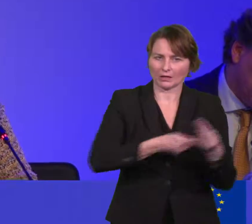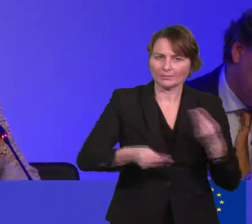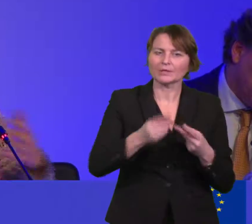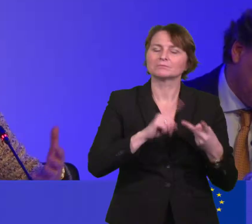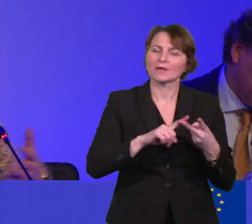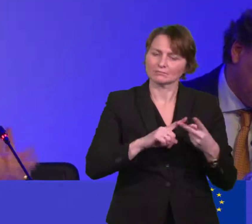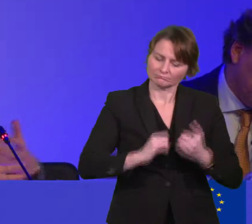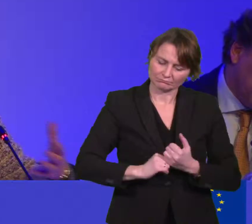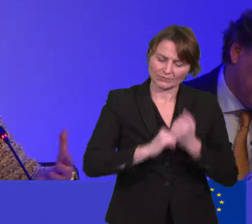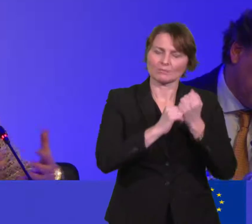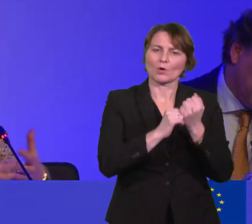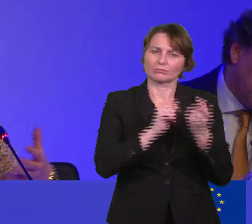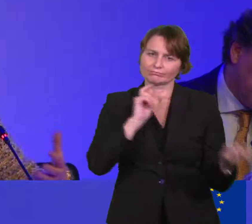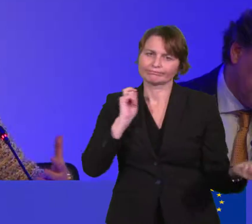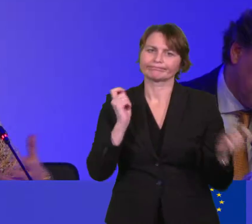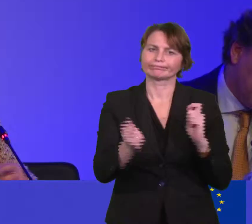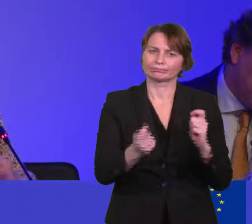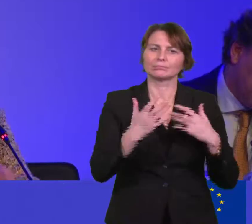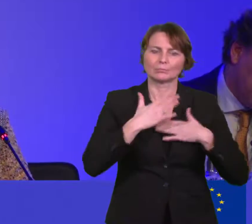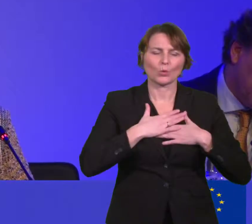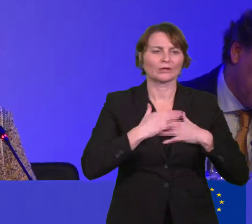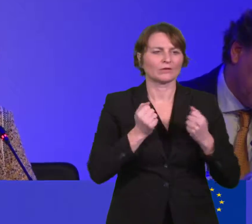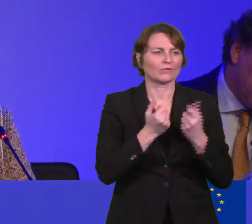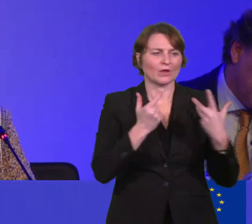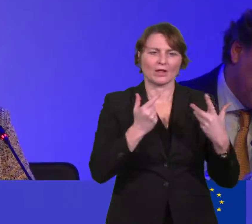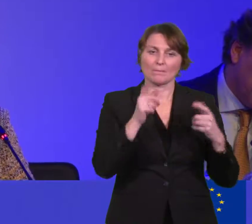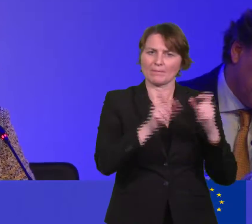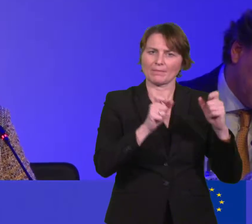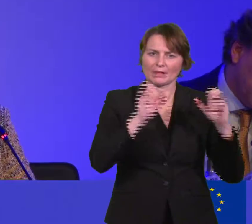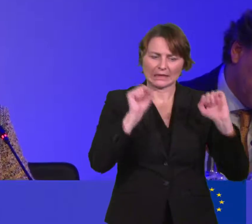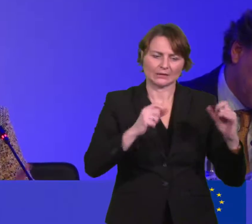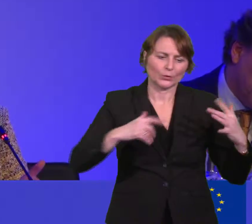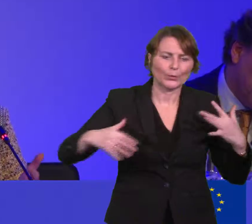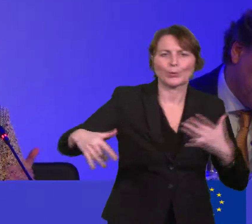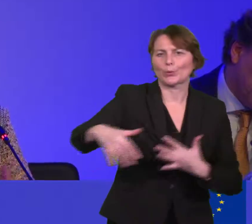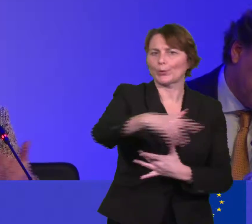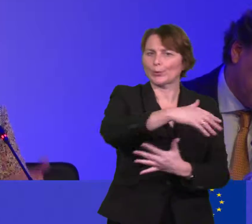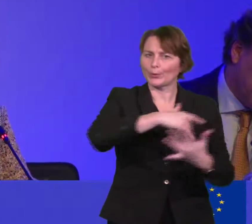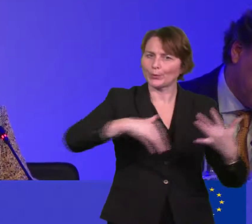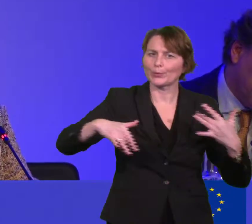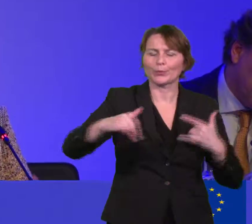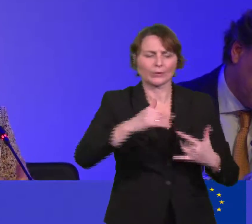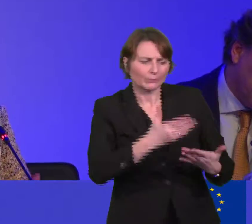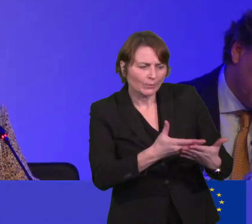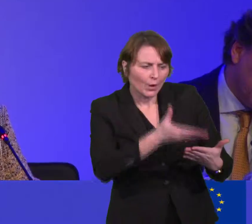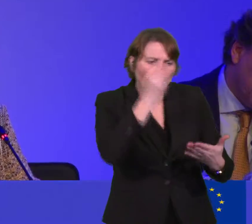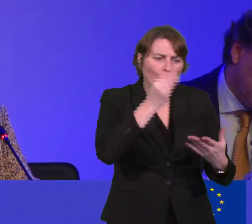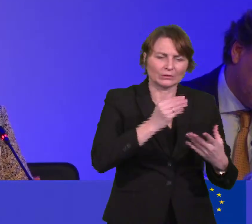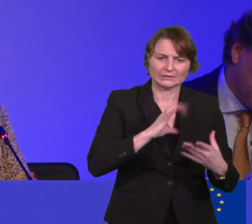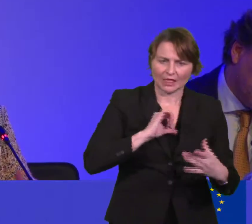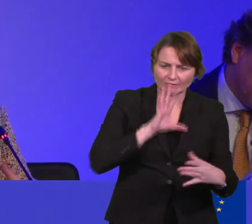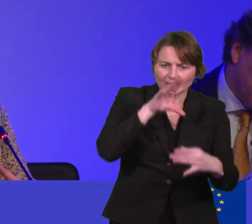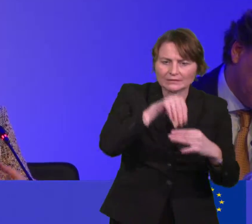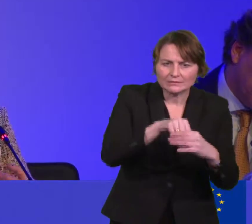of reform to have that free flow of people that would allow them to learn, engage,